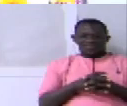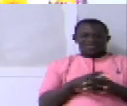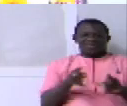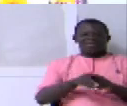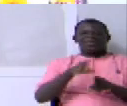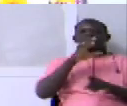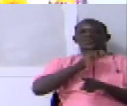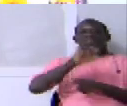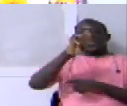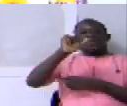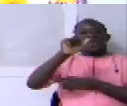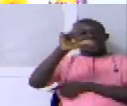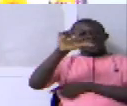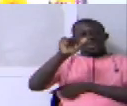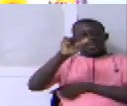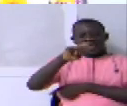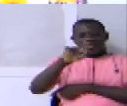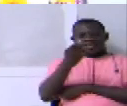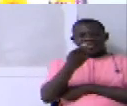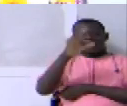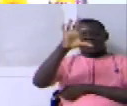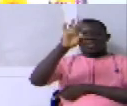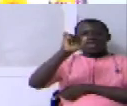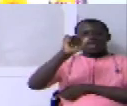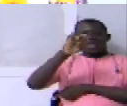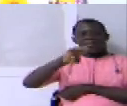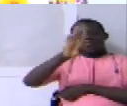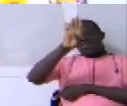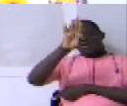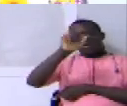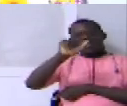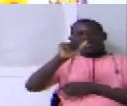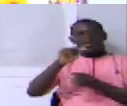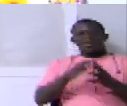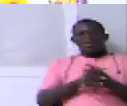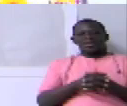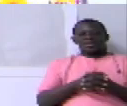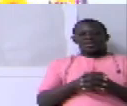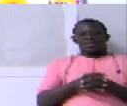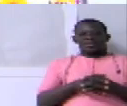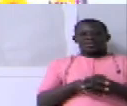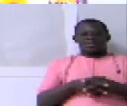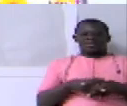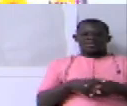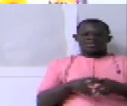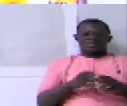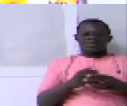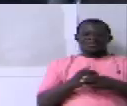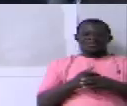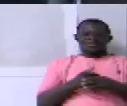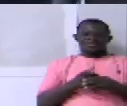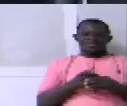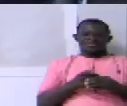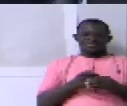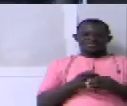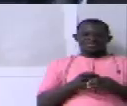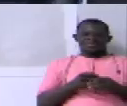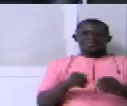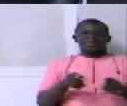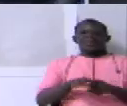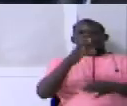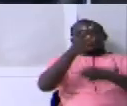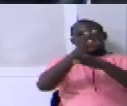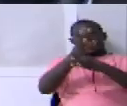Mr. Malang Tamba. Yes, sir. Bishop Odikole kanini ninka ko Mr. Malang Tamba. As